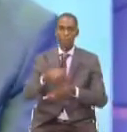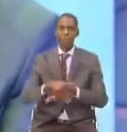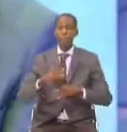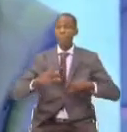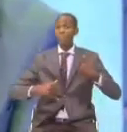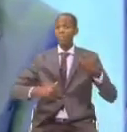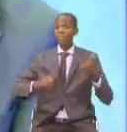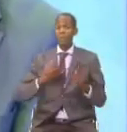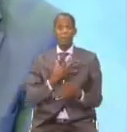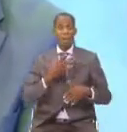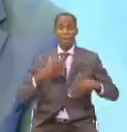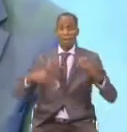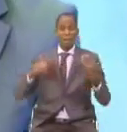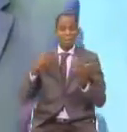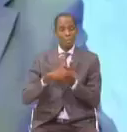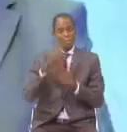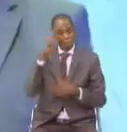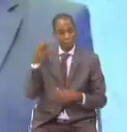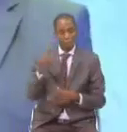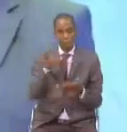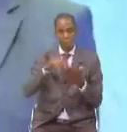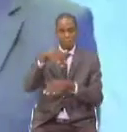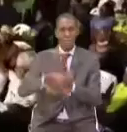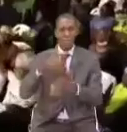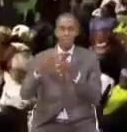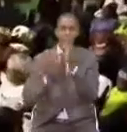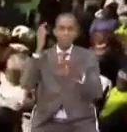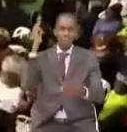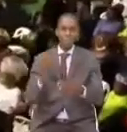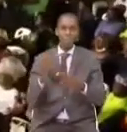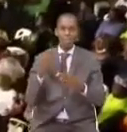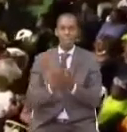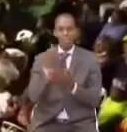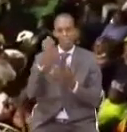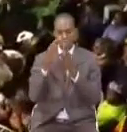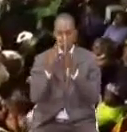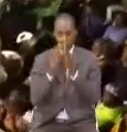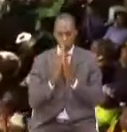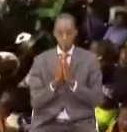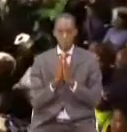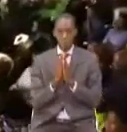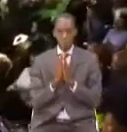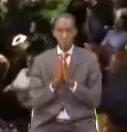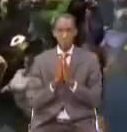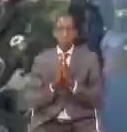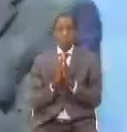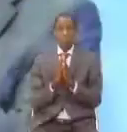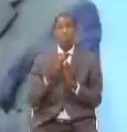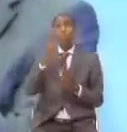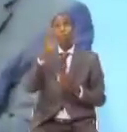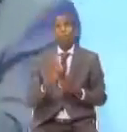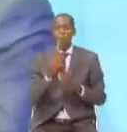Joy and happiness for you tonight. In Jesus' name, God be